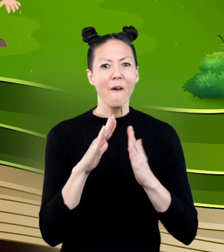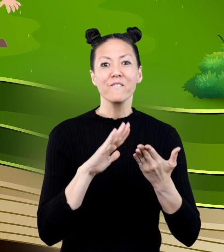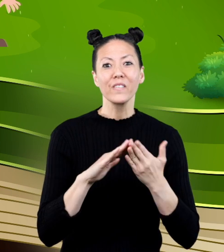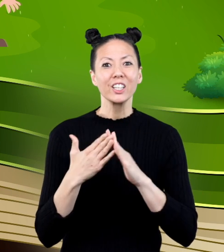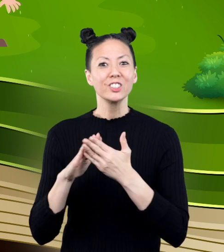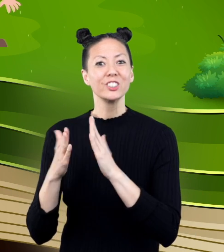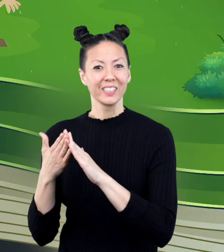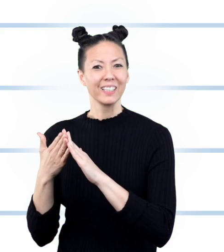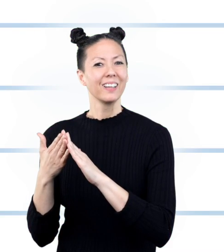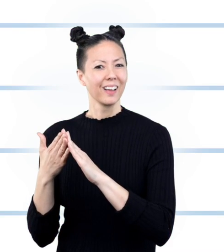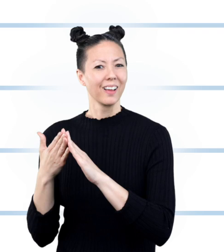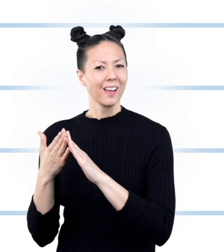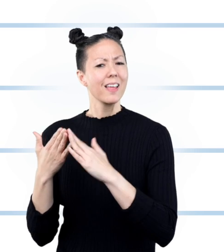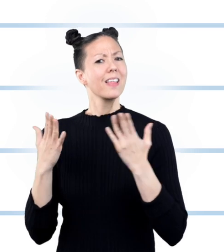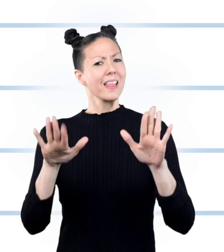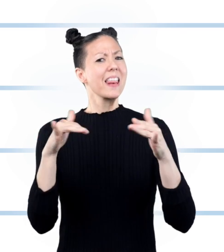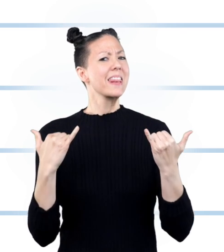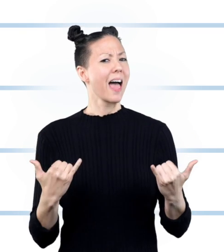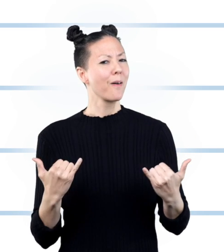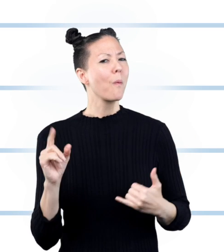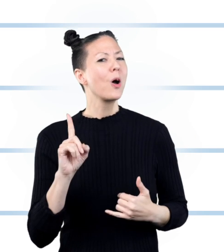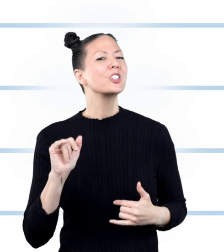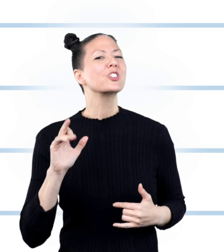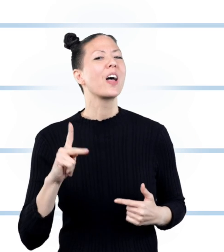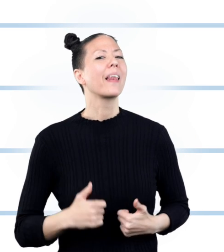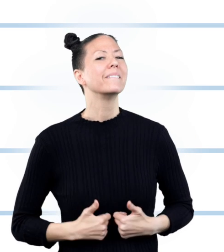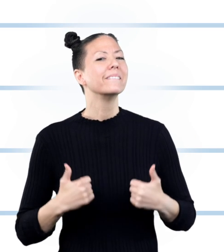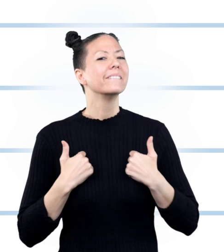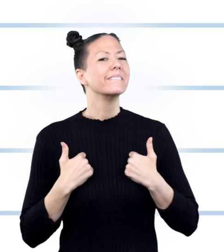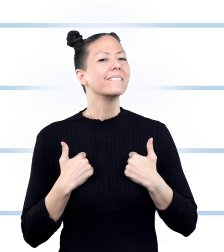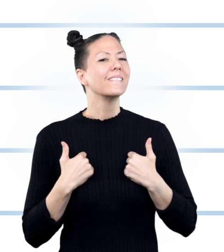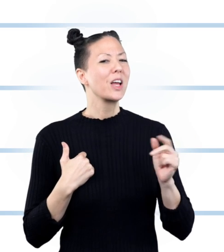village. So, where does Jack live?